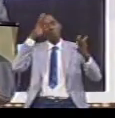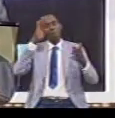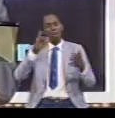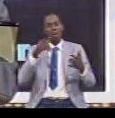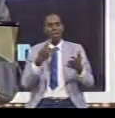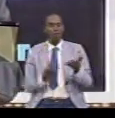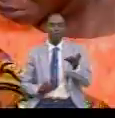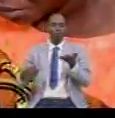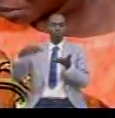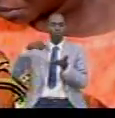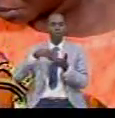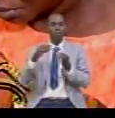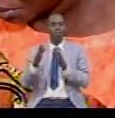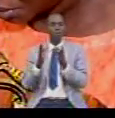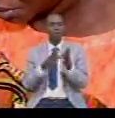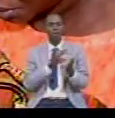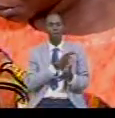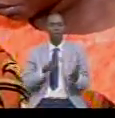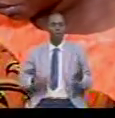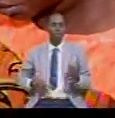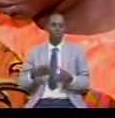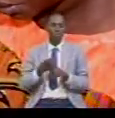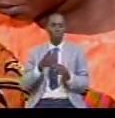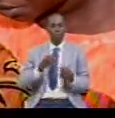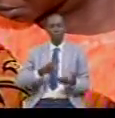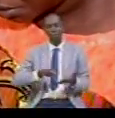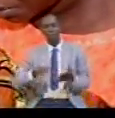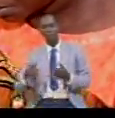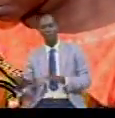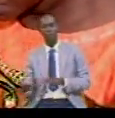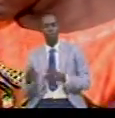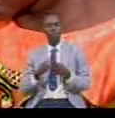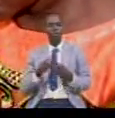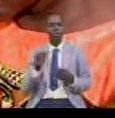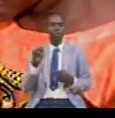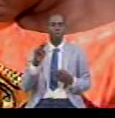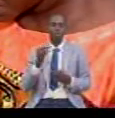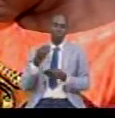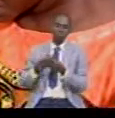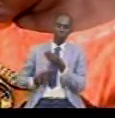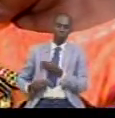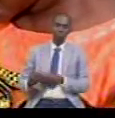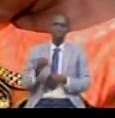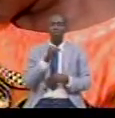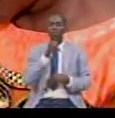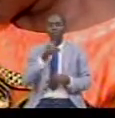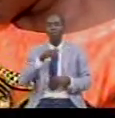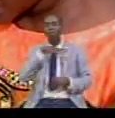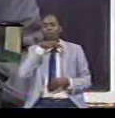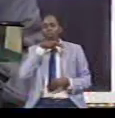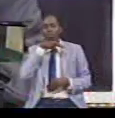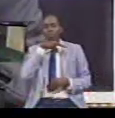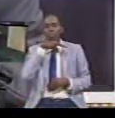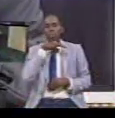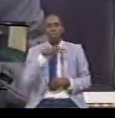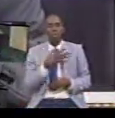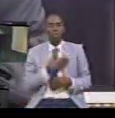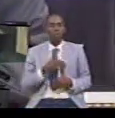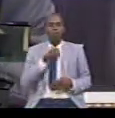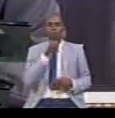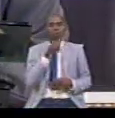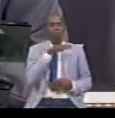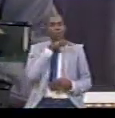Jesus Christ from the dead, to an inheritance incorruptible and